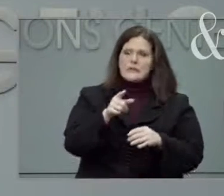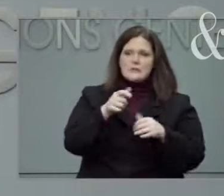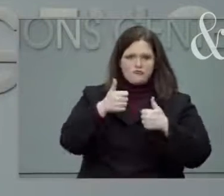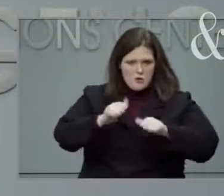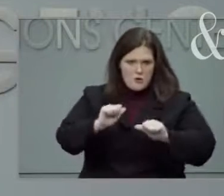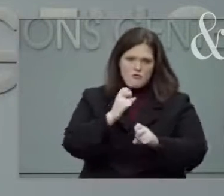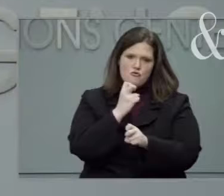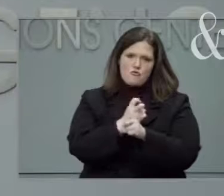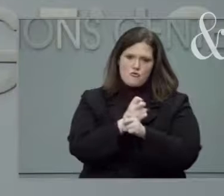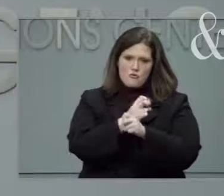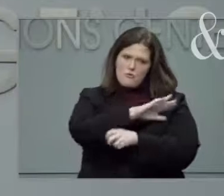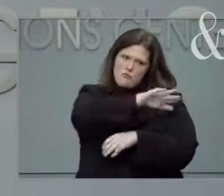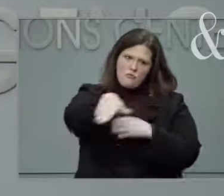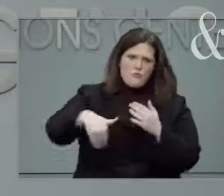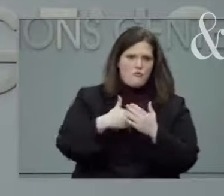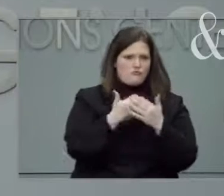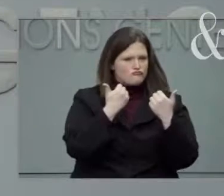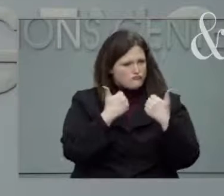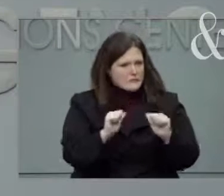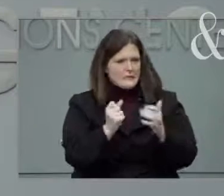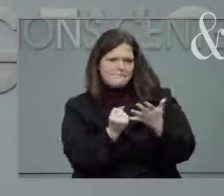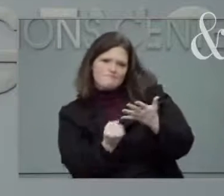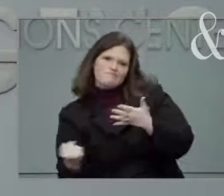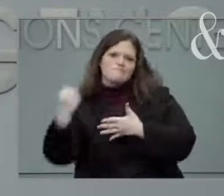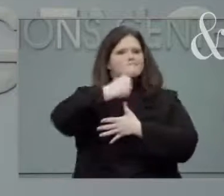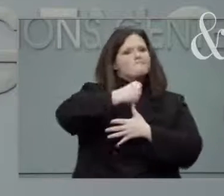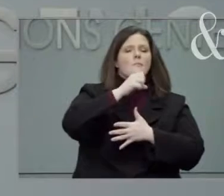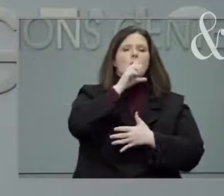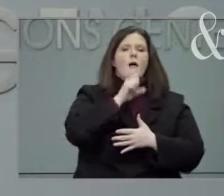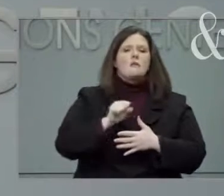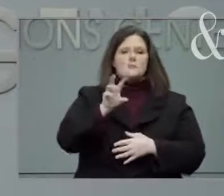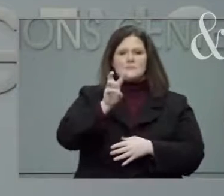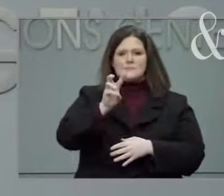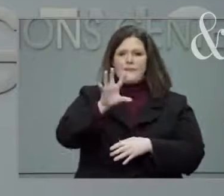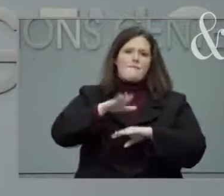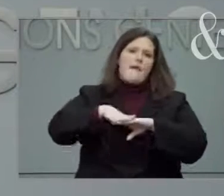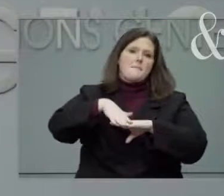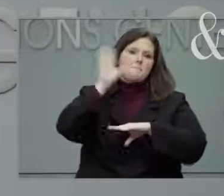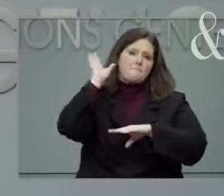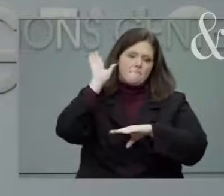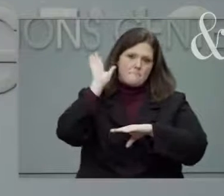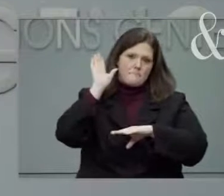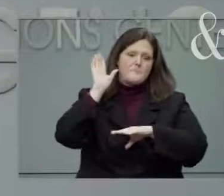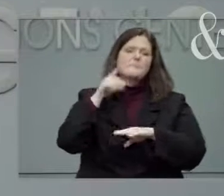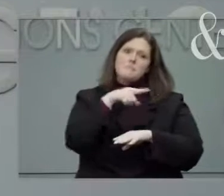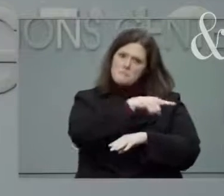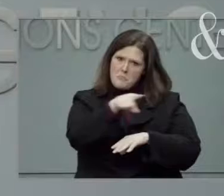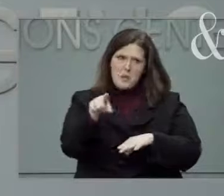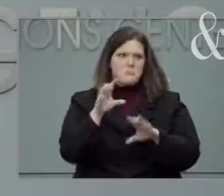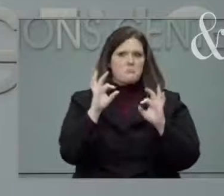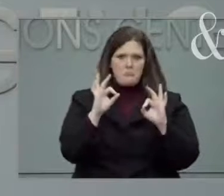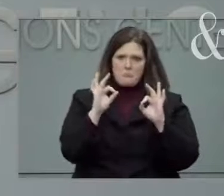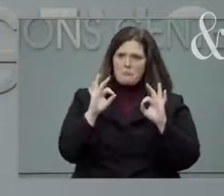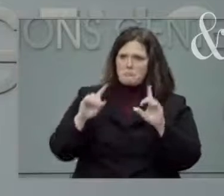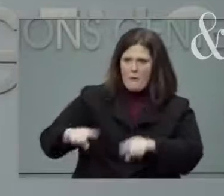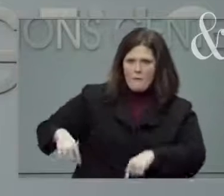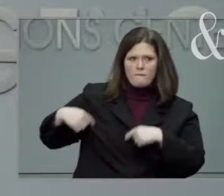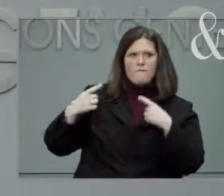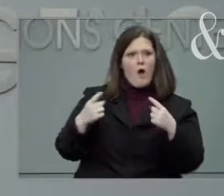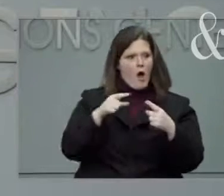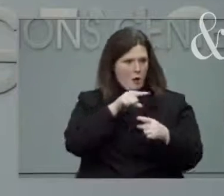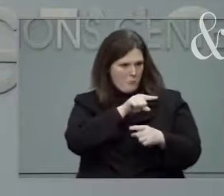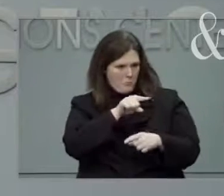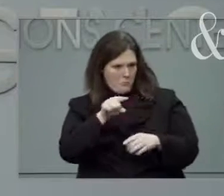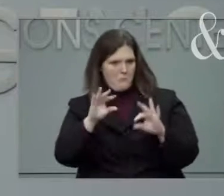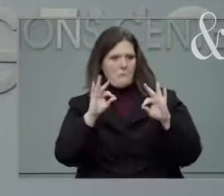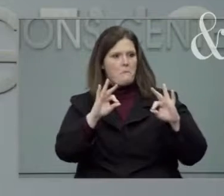our 65 and up population. I think they're doing an excellent job, and they're doing it equitably. We do want to be